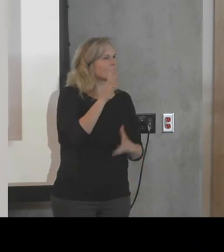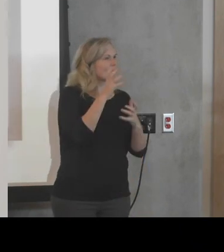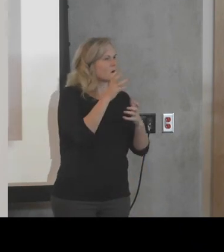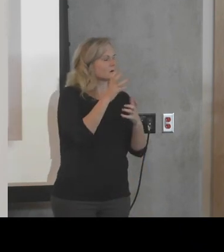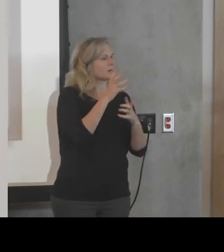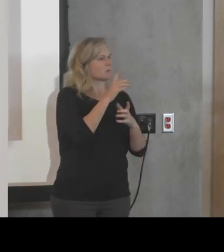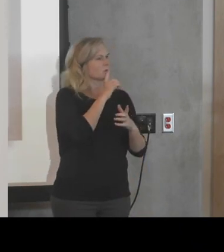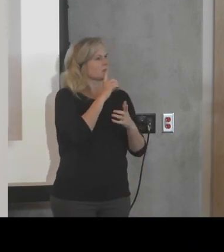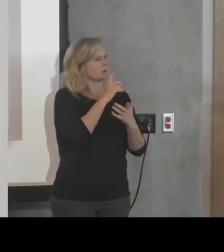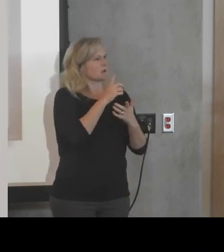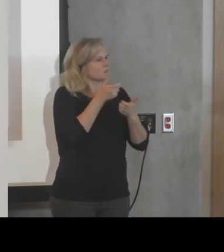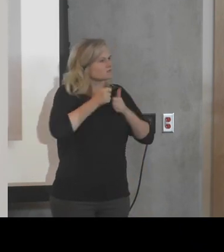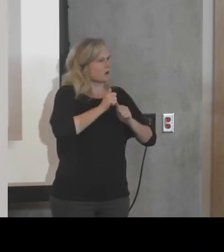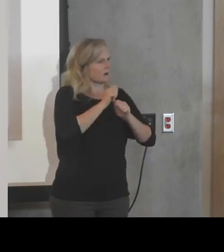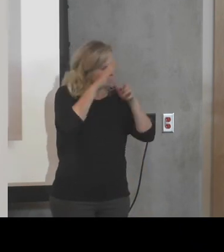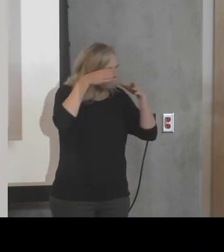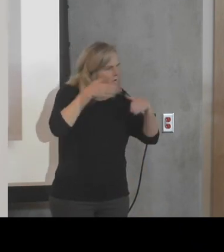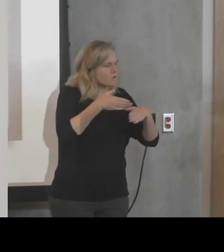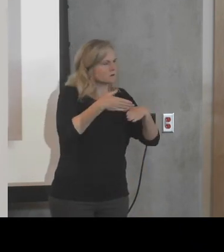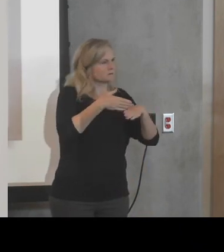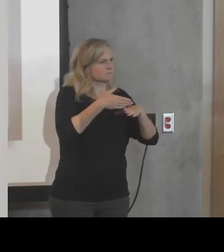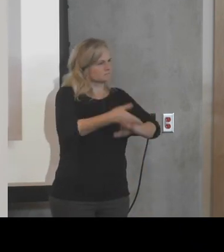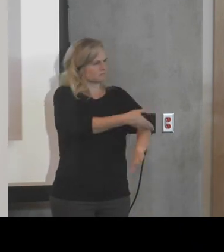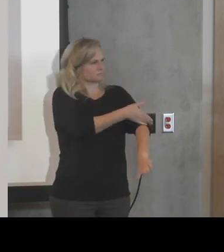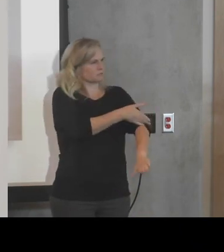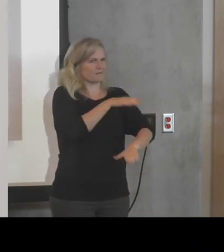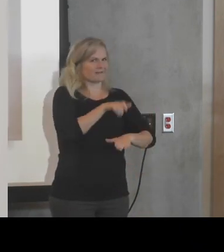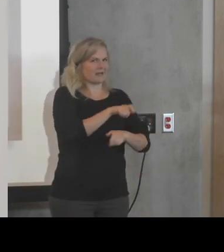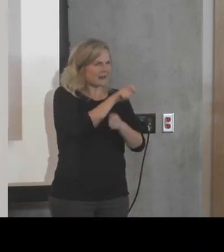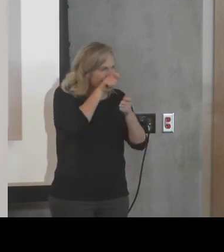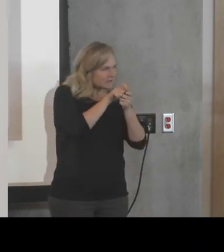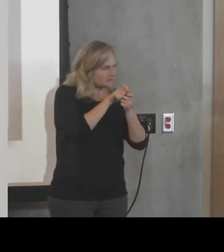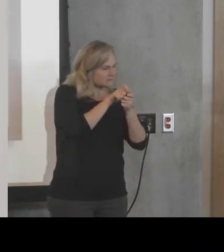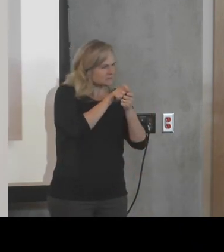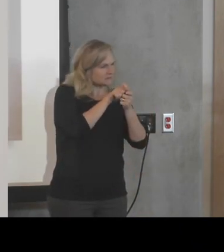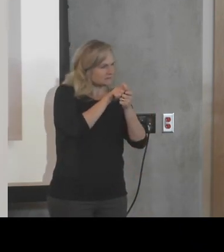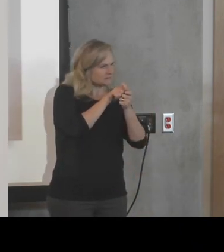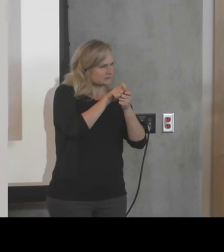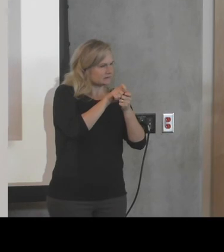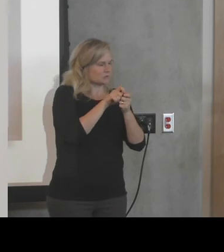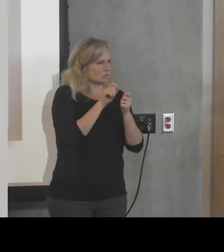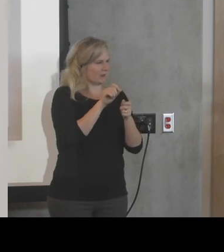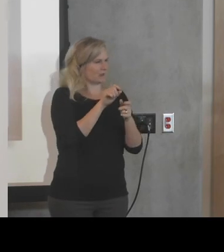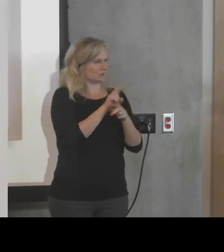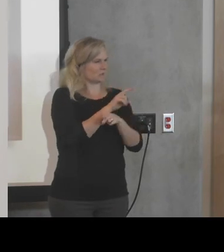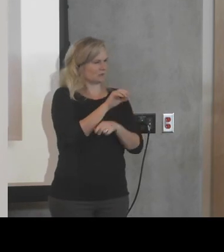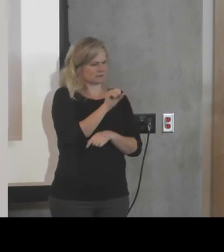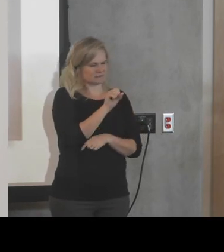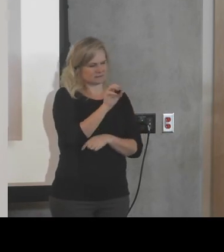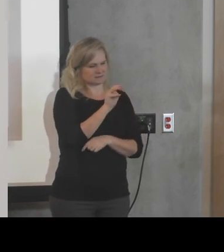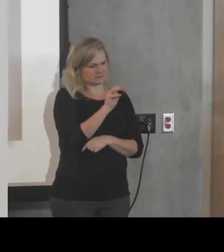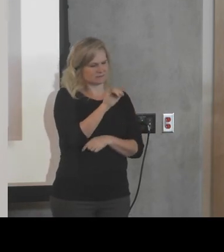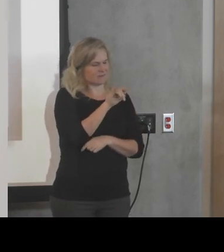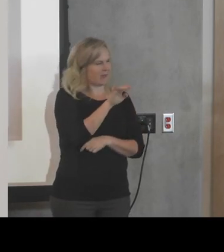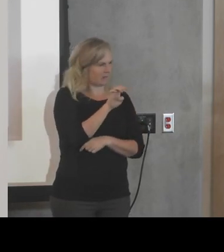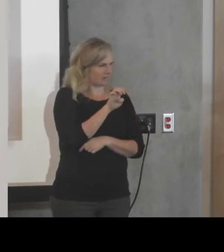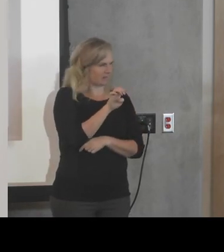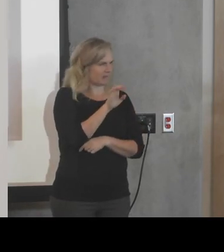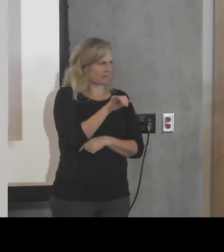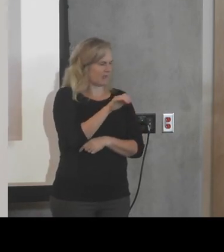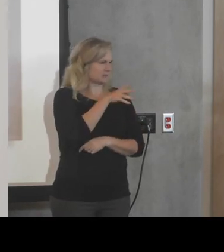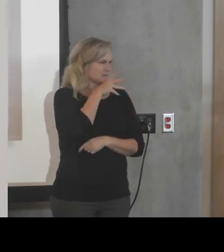on reading literacy accuracy, this is where you could work on the SMILE or the articulation